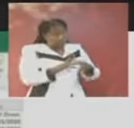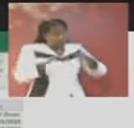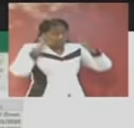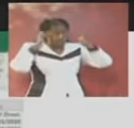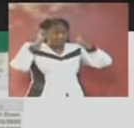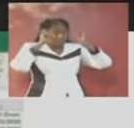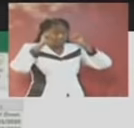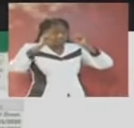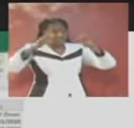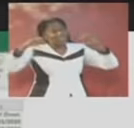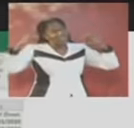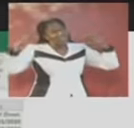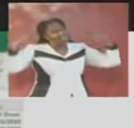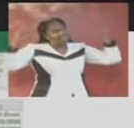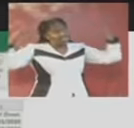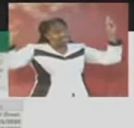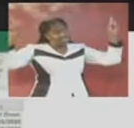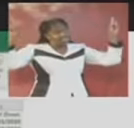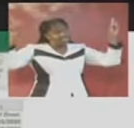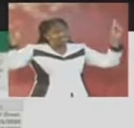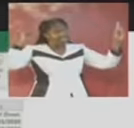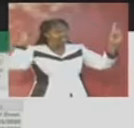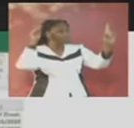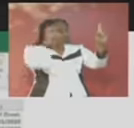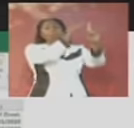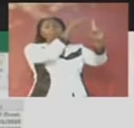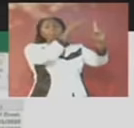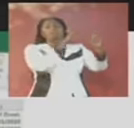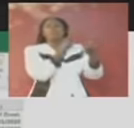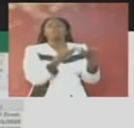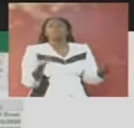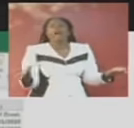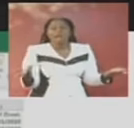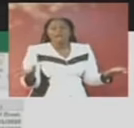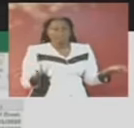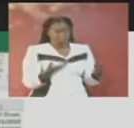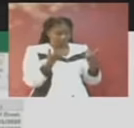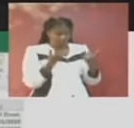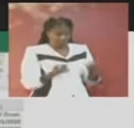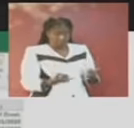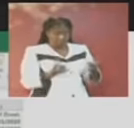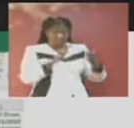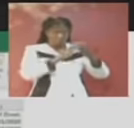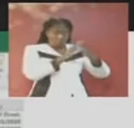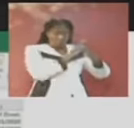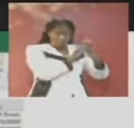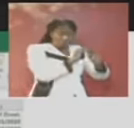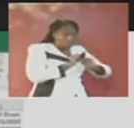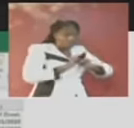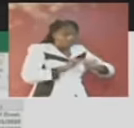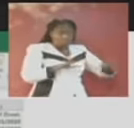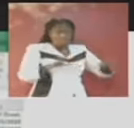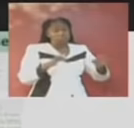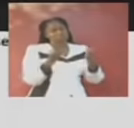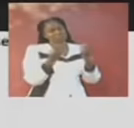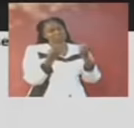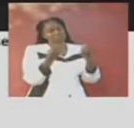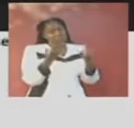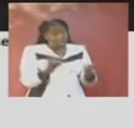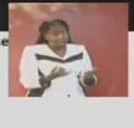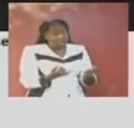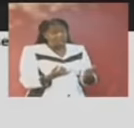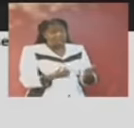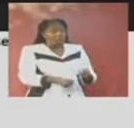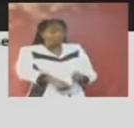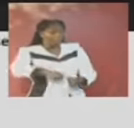cluster spread. This, however, is looking at the data spatially, so just in terms of space and location. As we move on to the other slide, we will